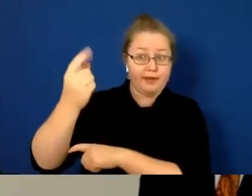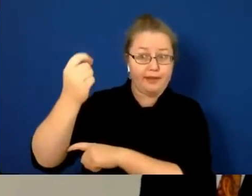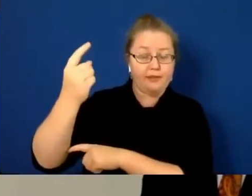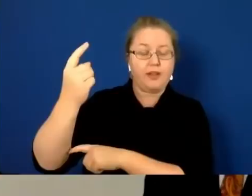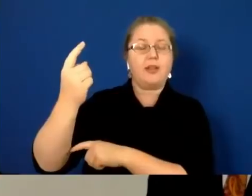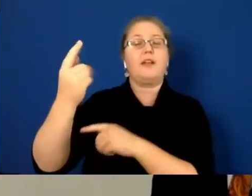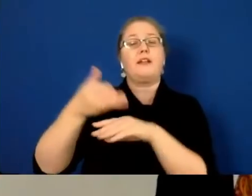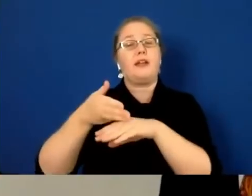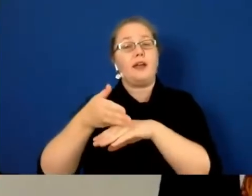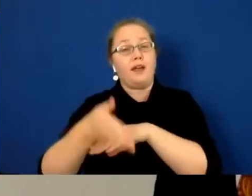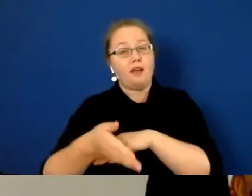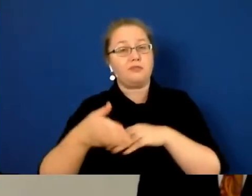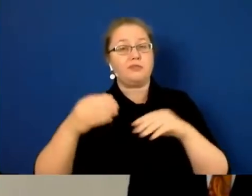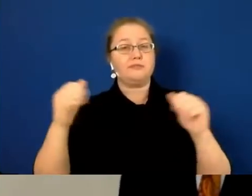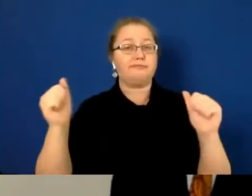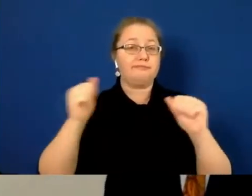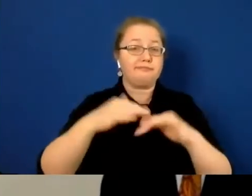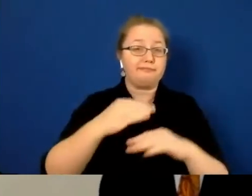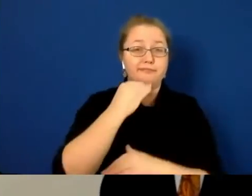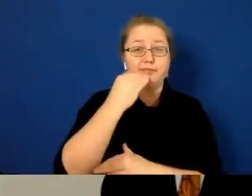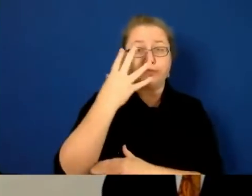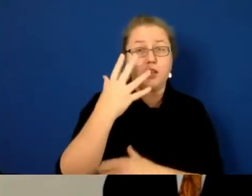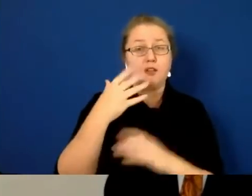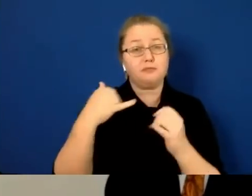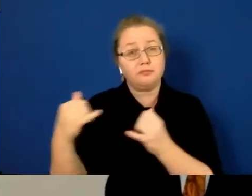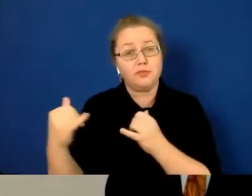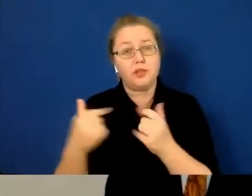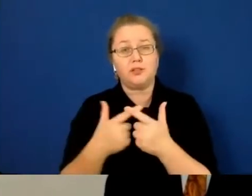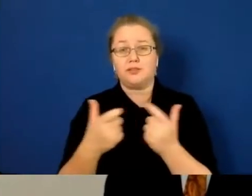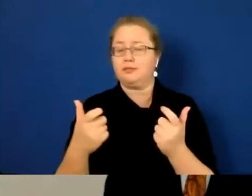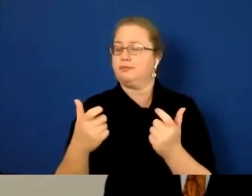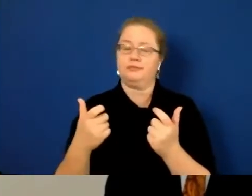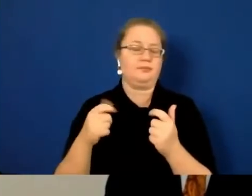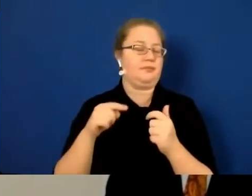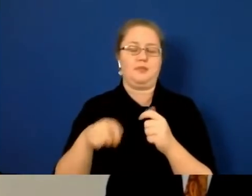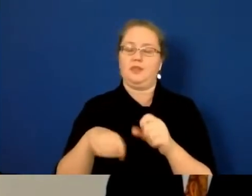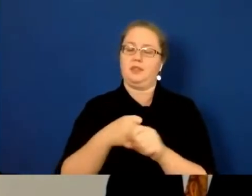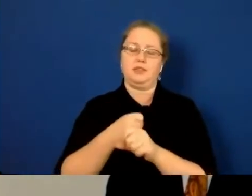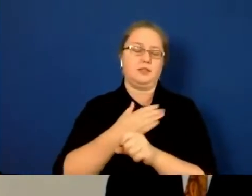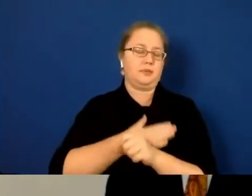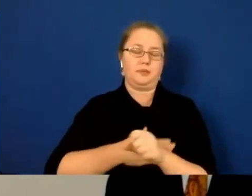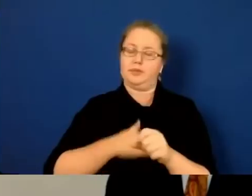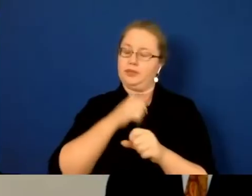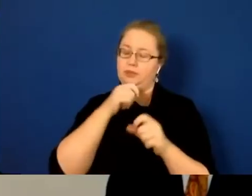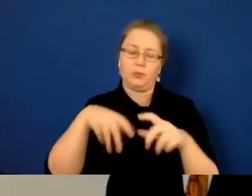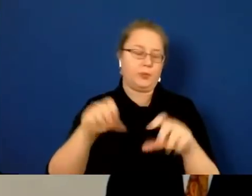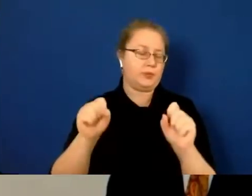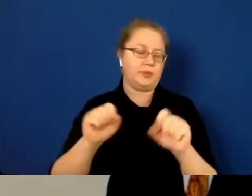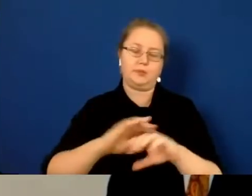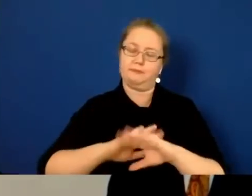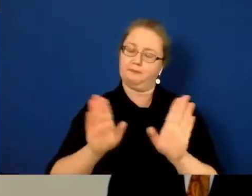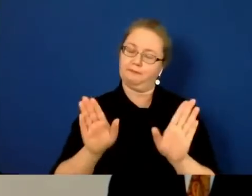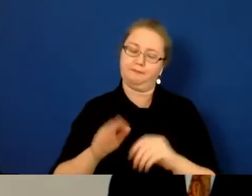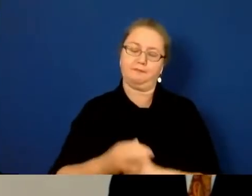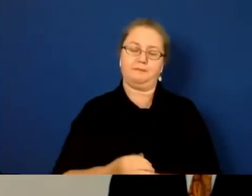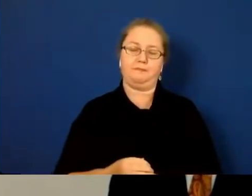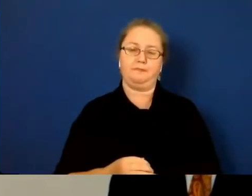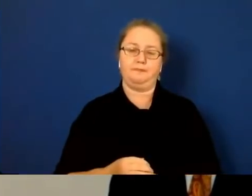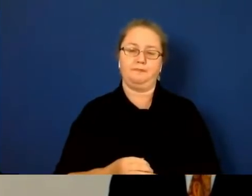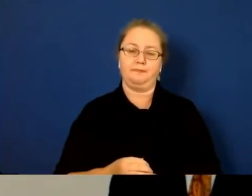who are more at risk to be able to participate virtually, and I know the Legion and others are looking at ways to support that